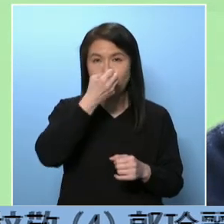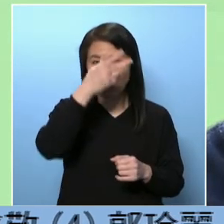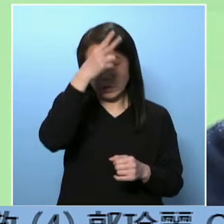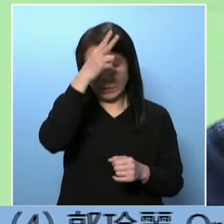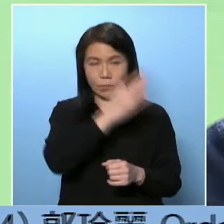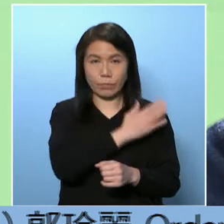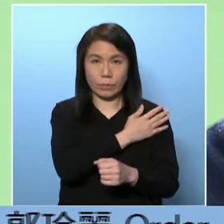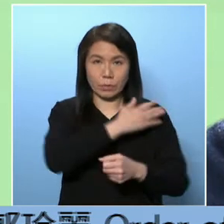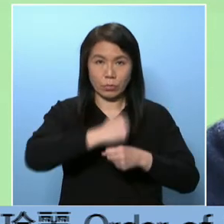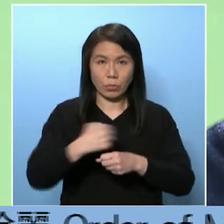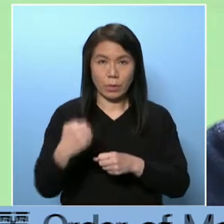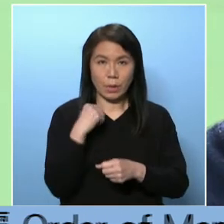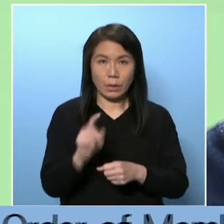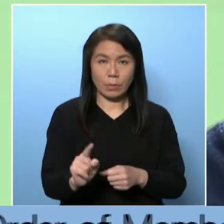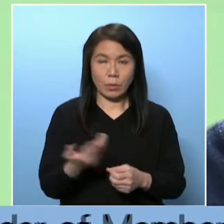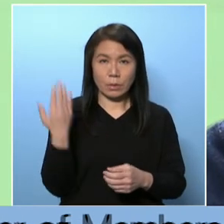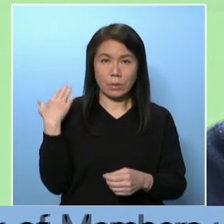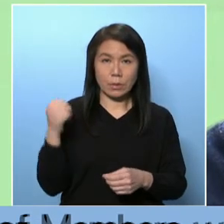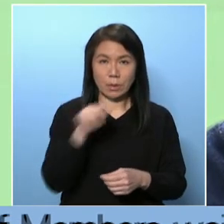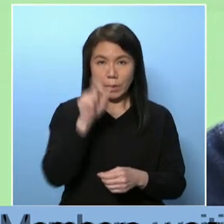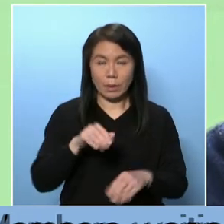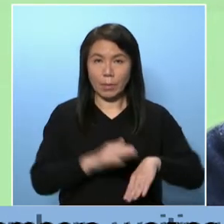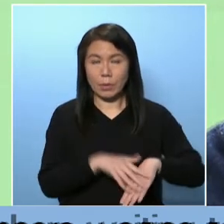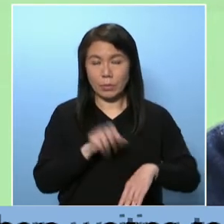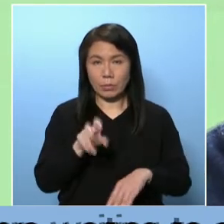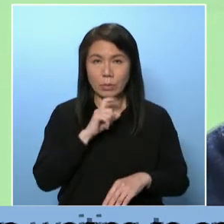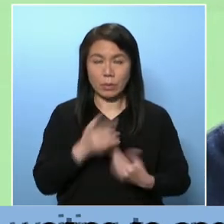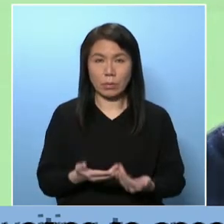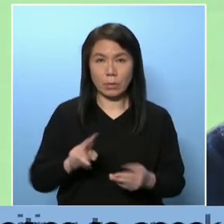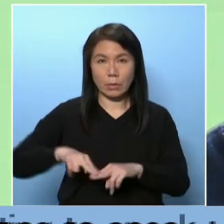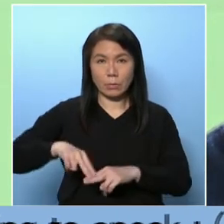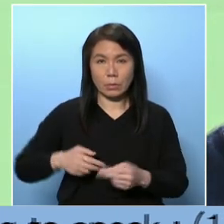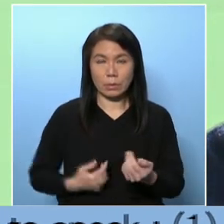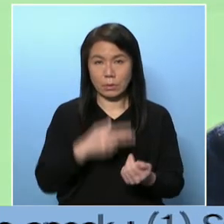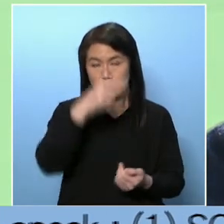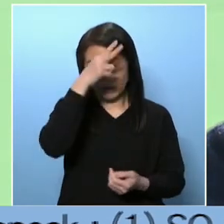But at the end, it would talk about the execution capability of the government.